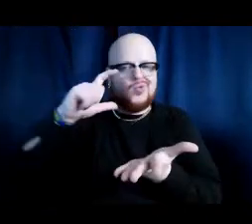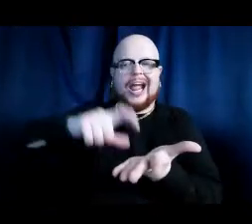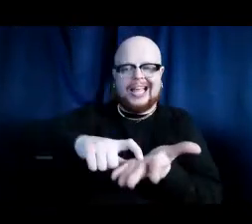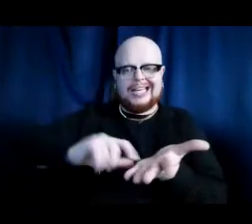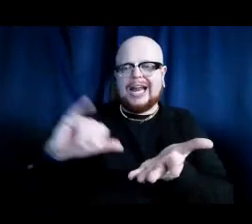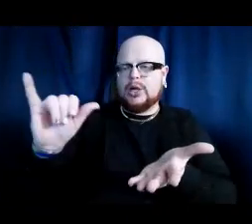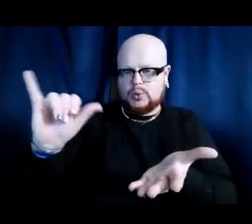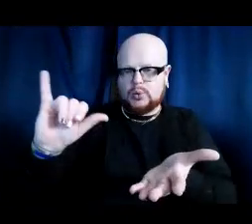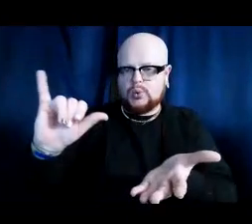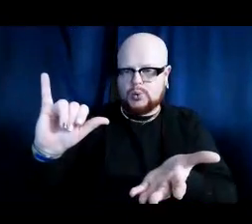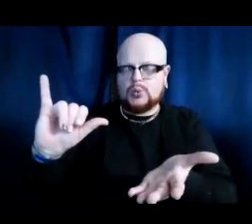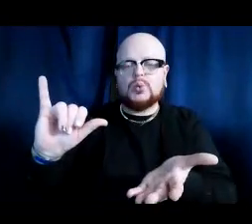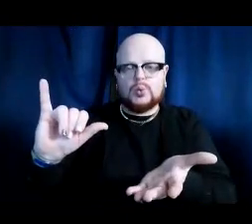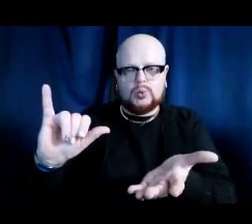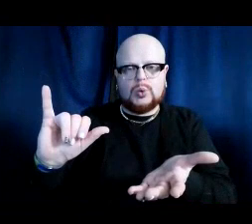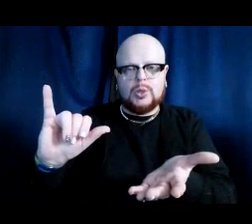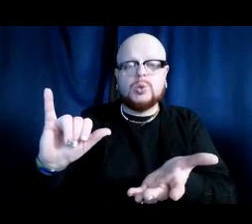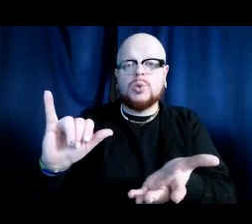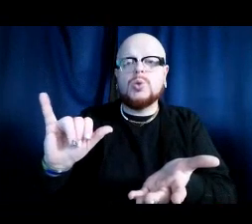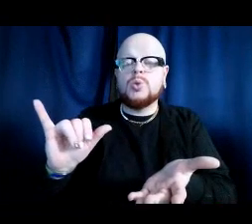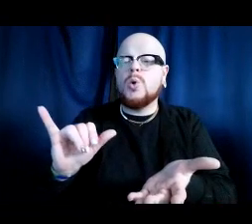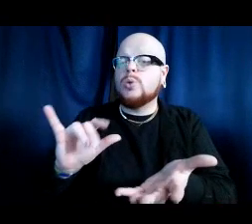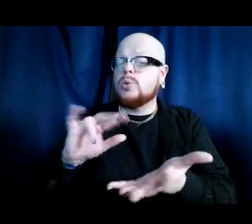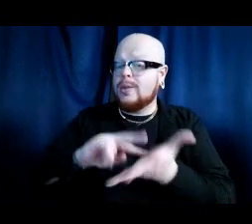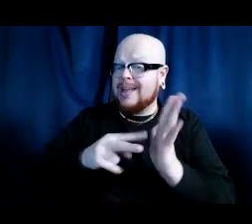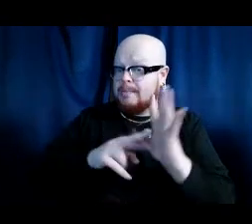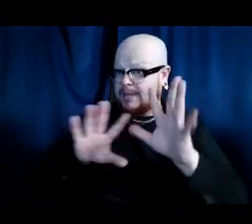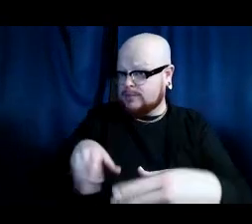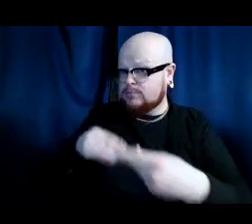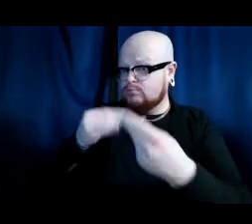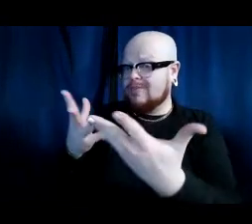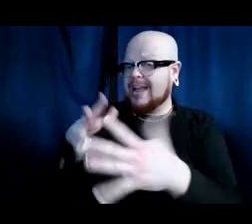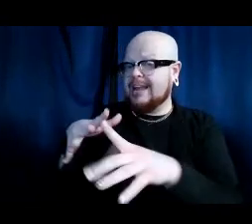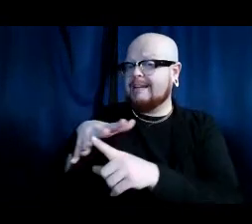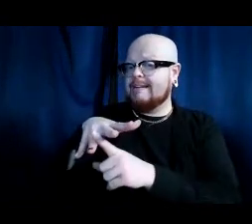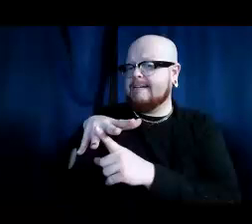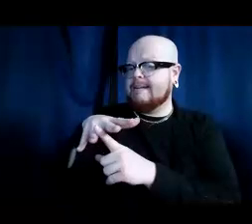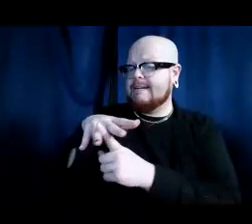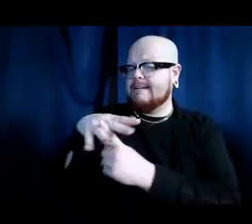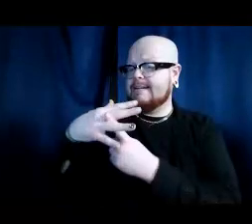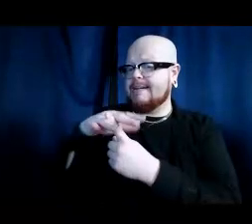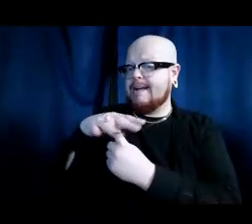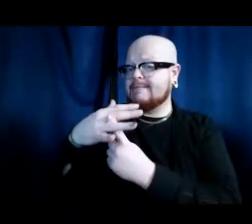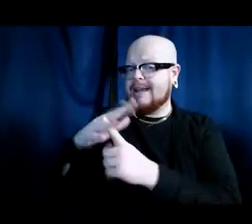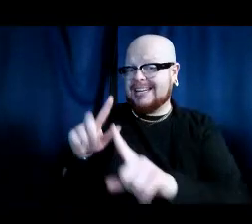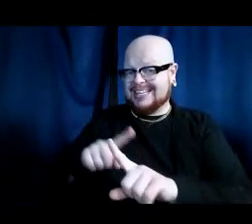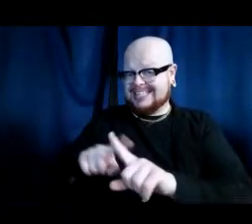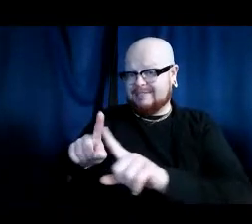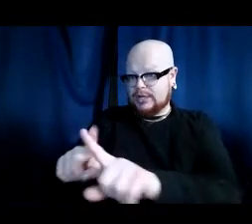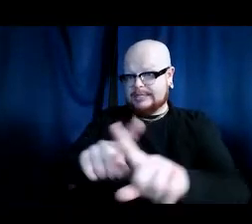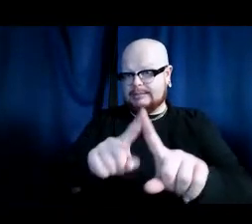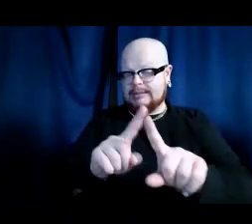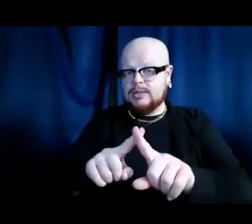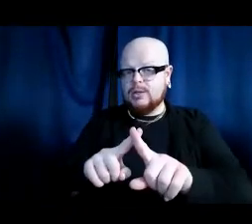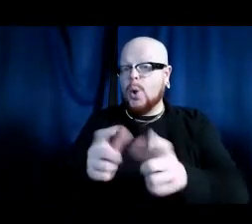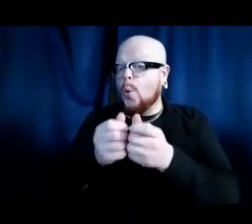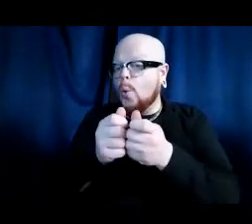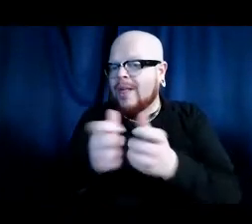This means presenting content in different ways for different modalities or senses without losing meaning.